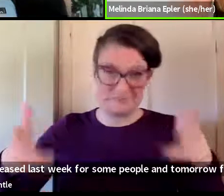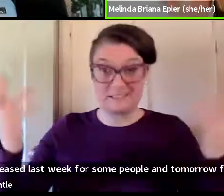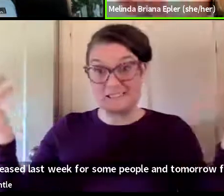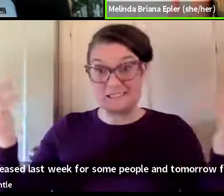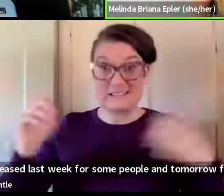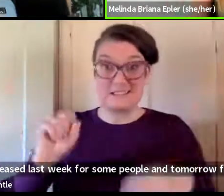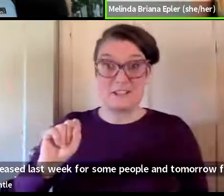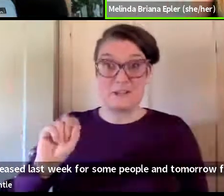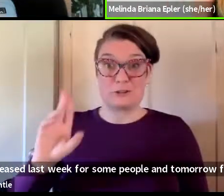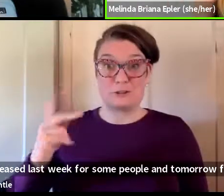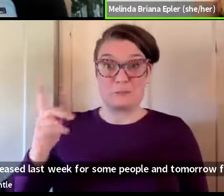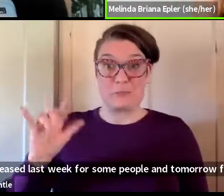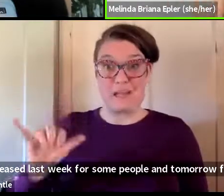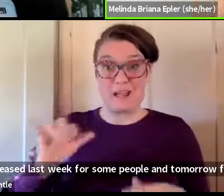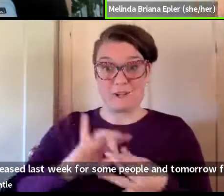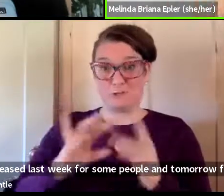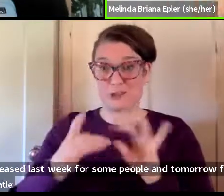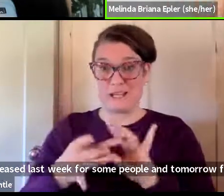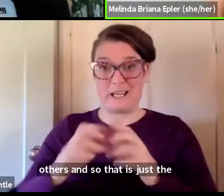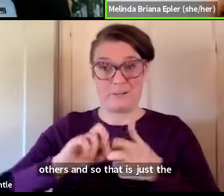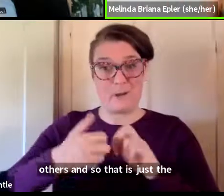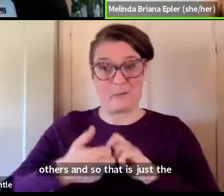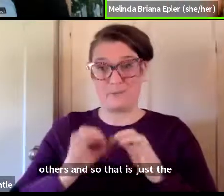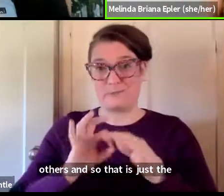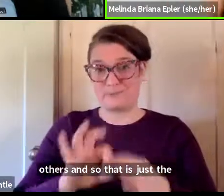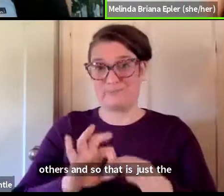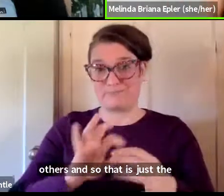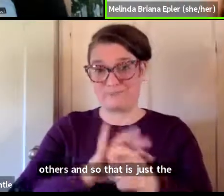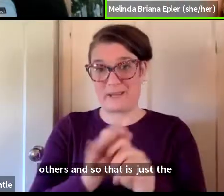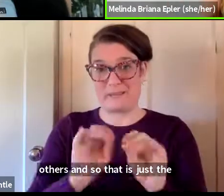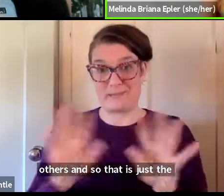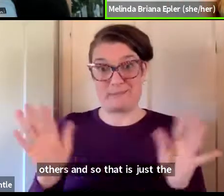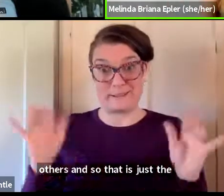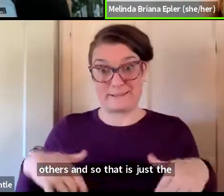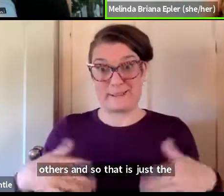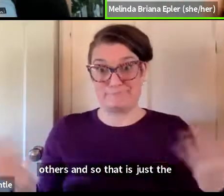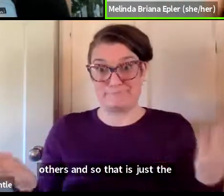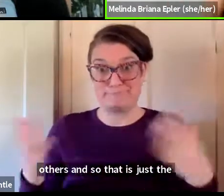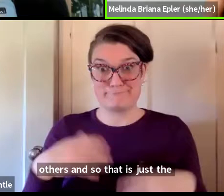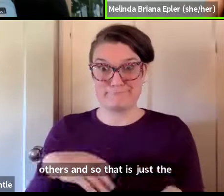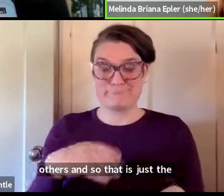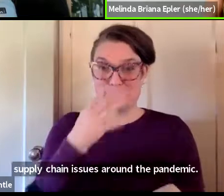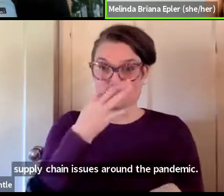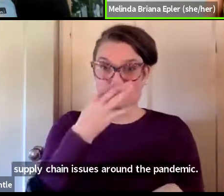chain issues around the pandemic. So it will be out soon for everybody.